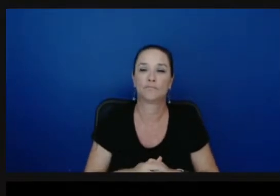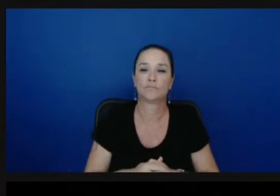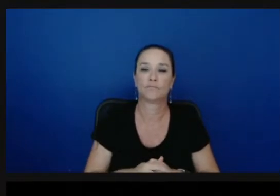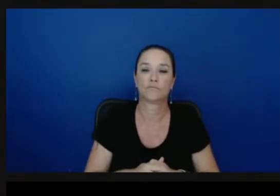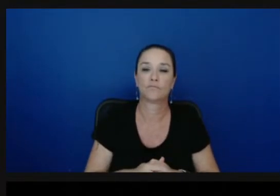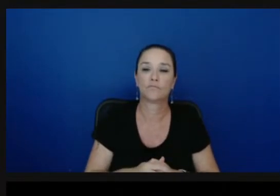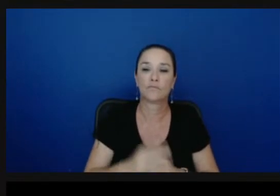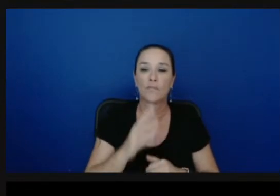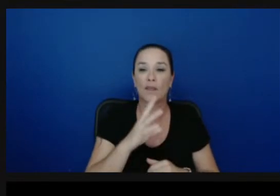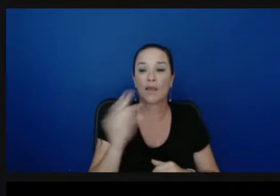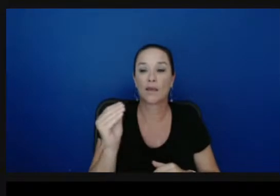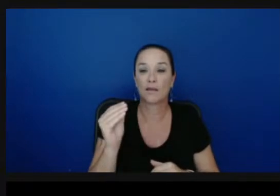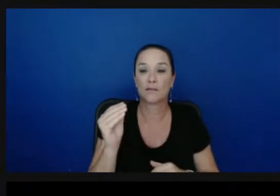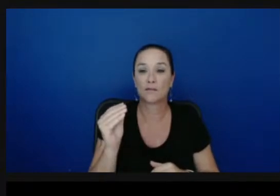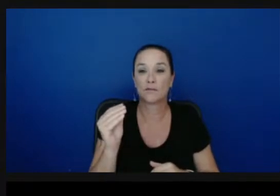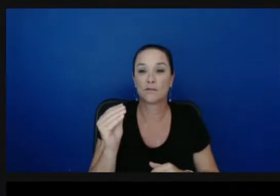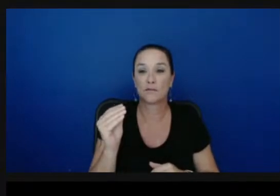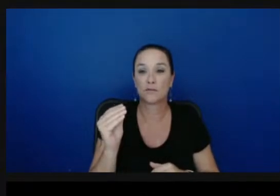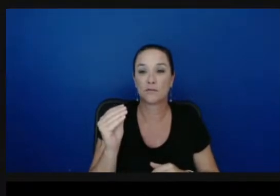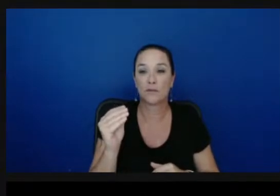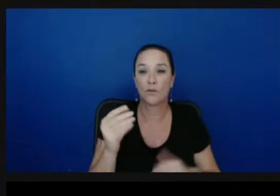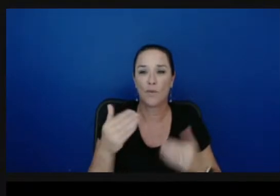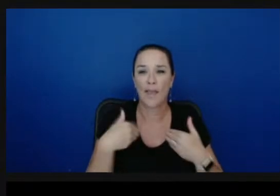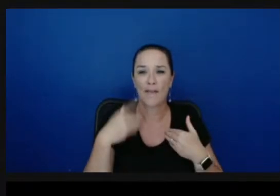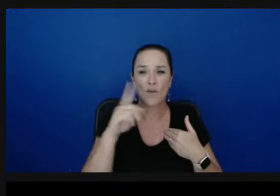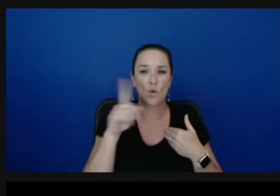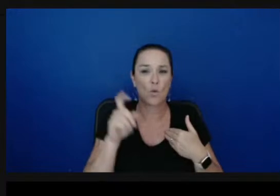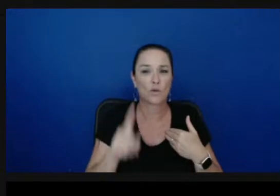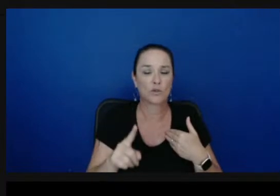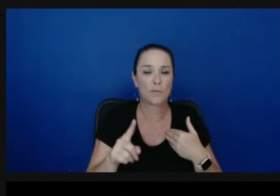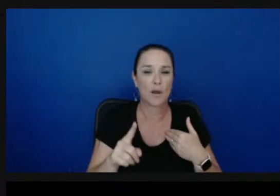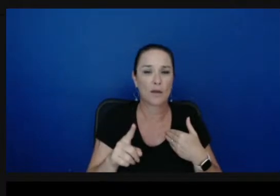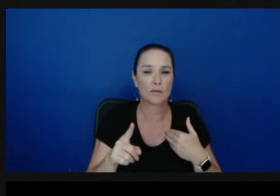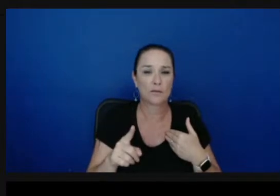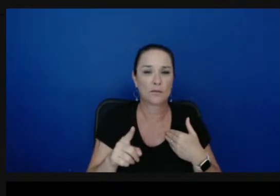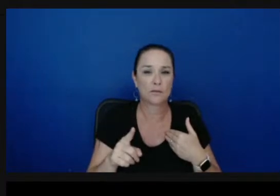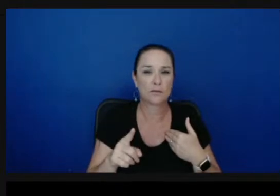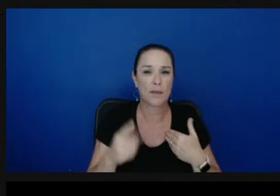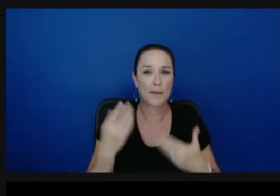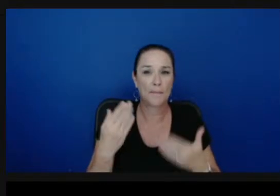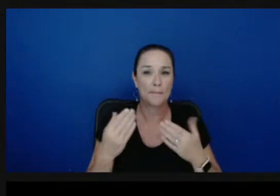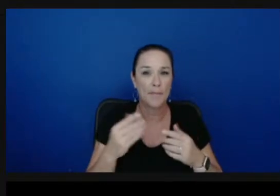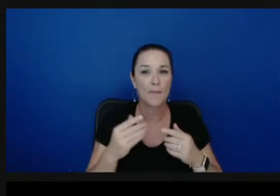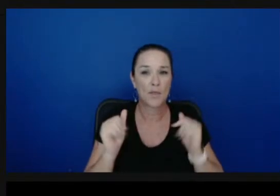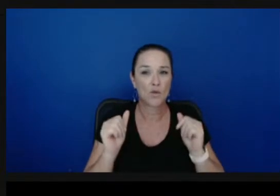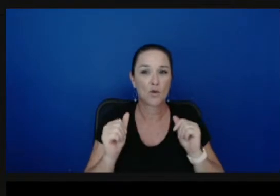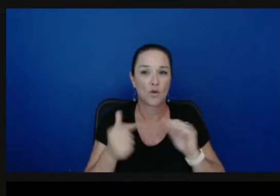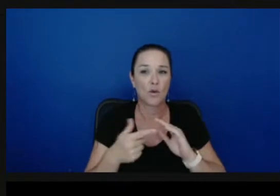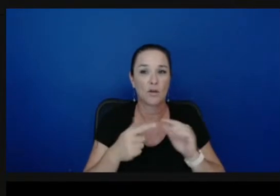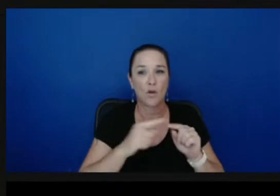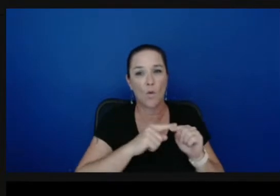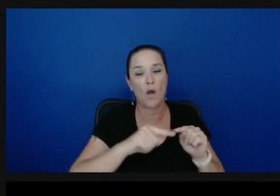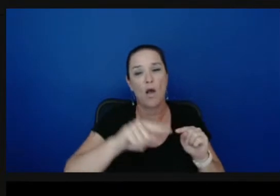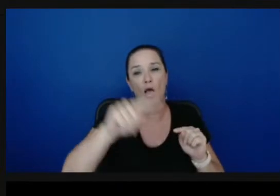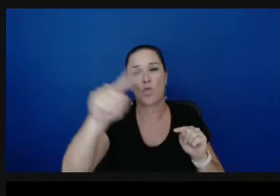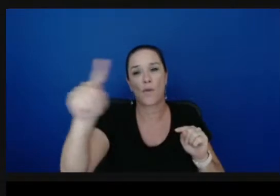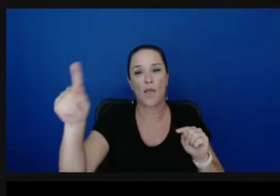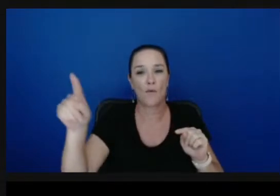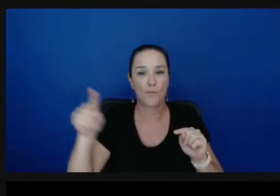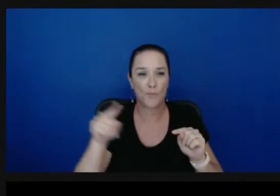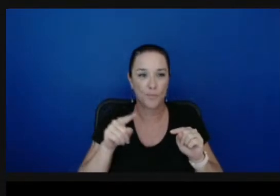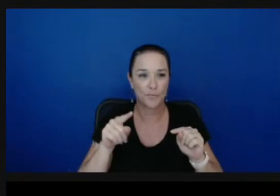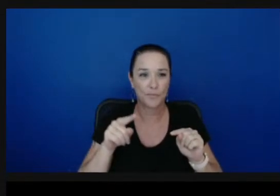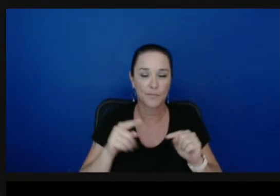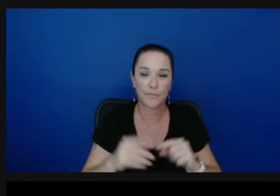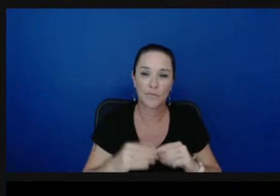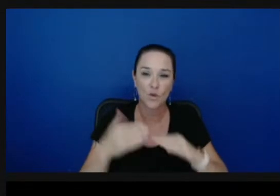And where it has got question marks, perhaps they just were able to extend that, actually going to the full extent of the island here.